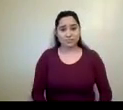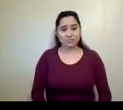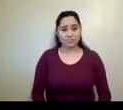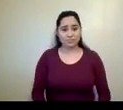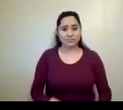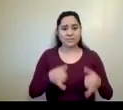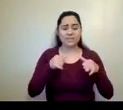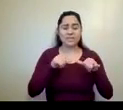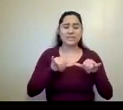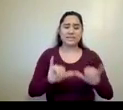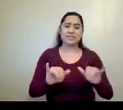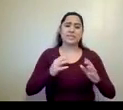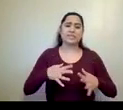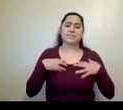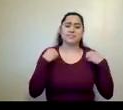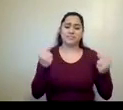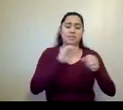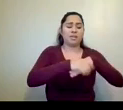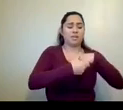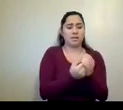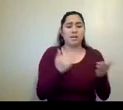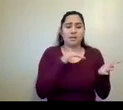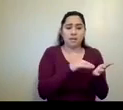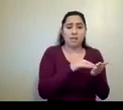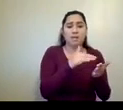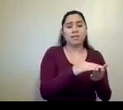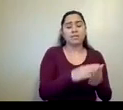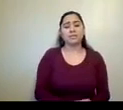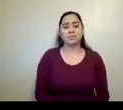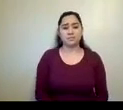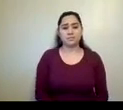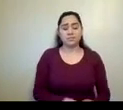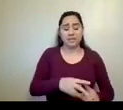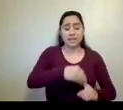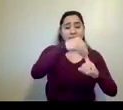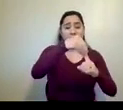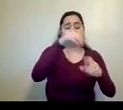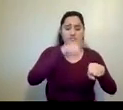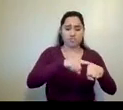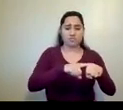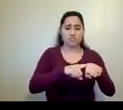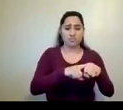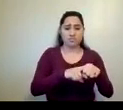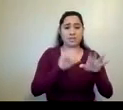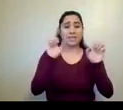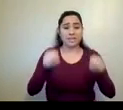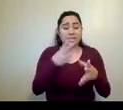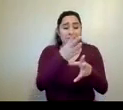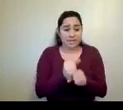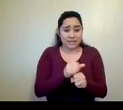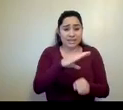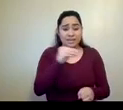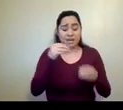your hands often, especially during these key times when you are likely to get and spread germs. So these times include